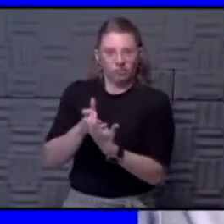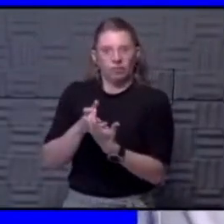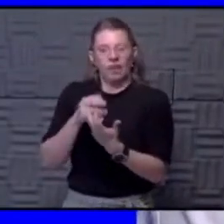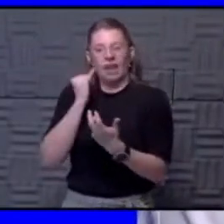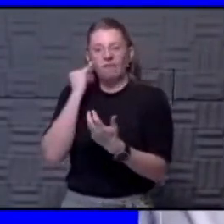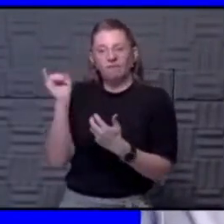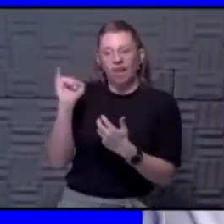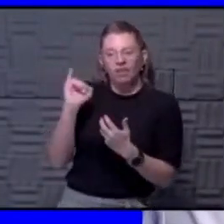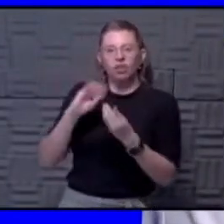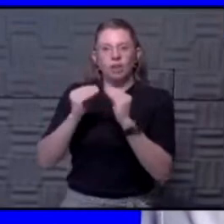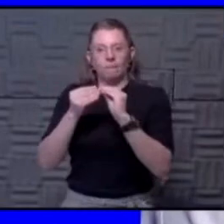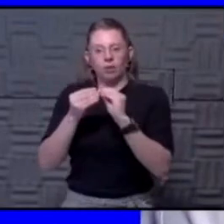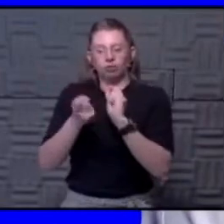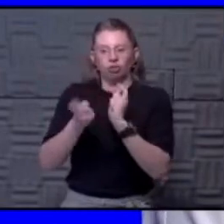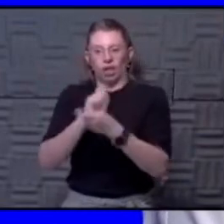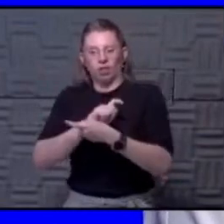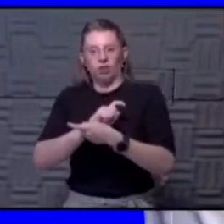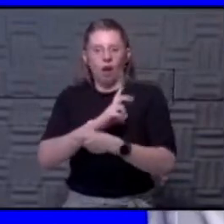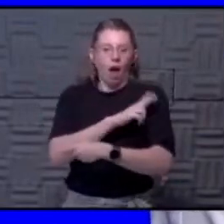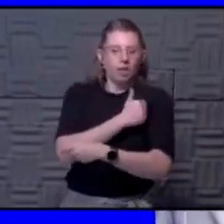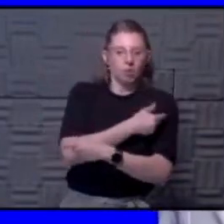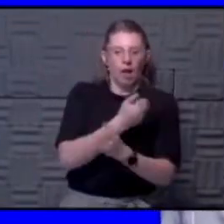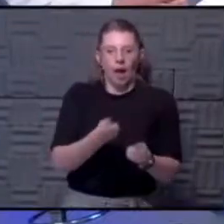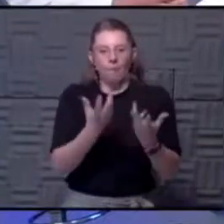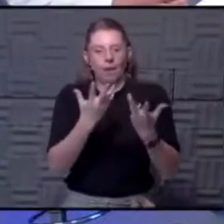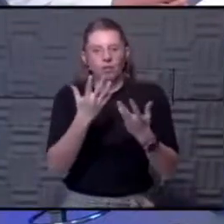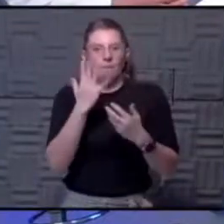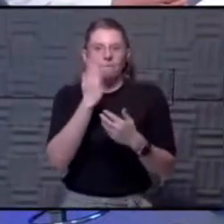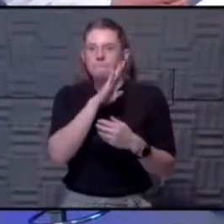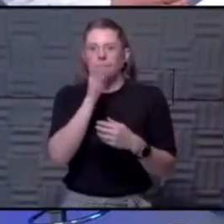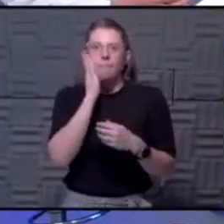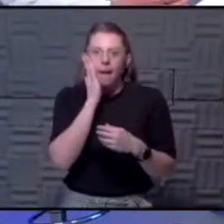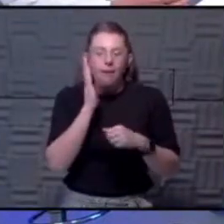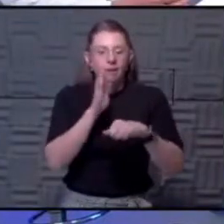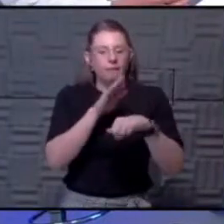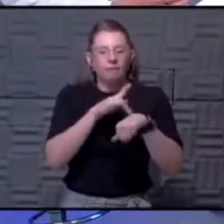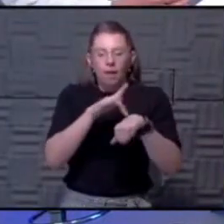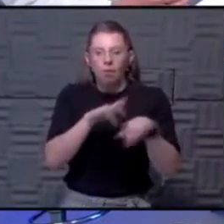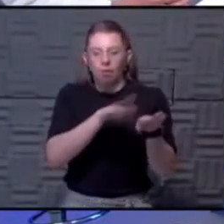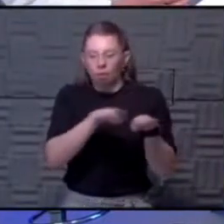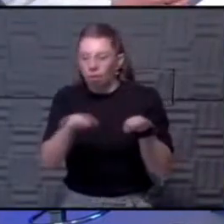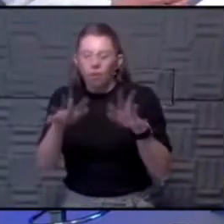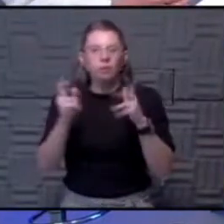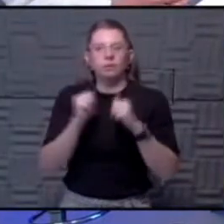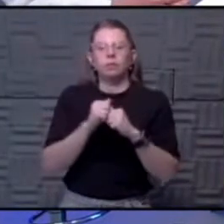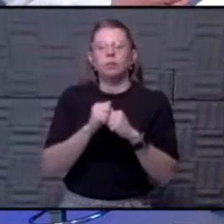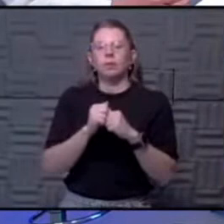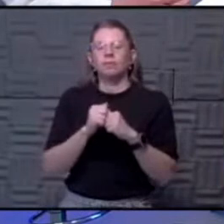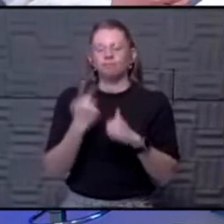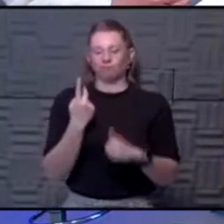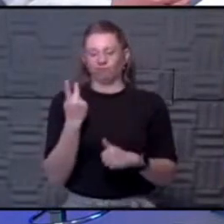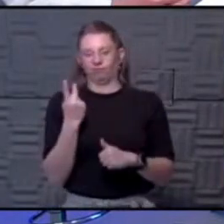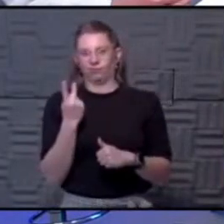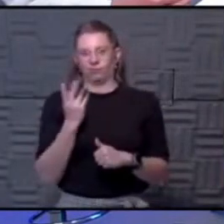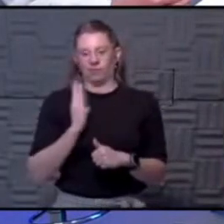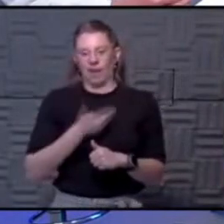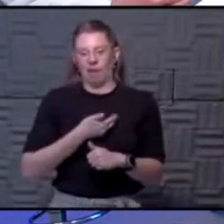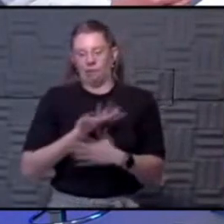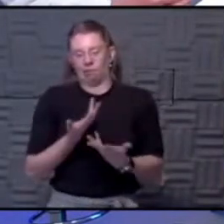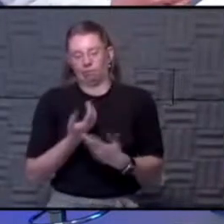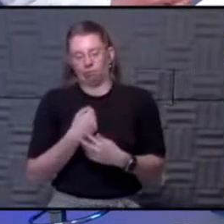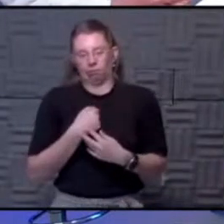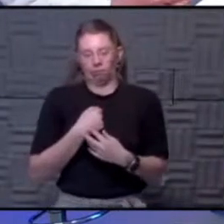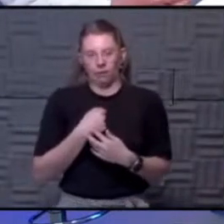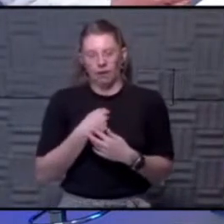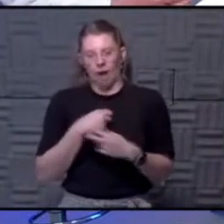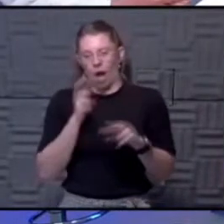and numbers change, hospital capacity, things of that nature. Yeah, you and I have been made it kind of our little amateurish observation